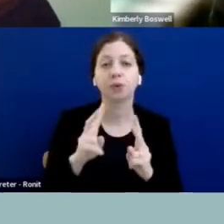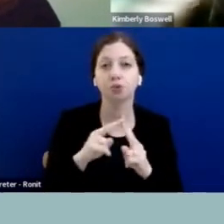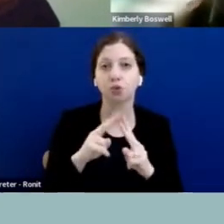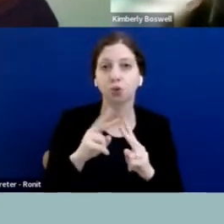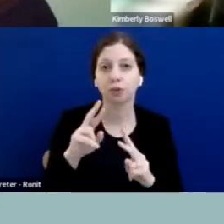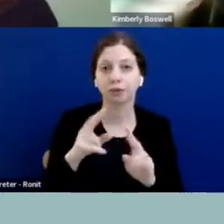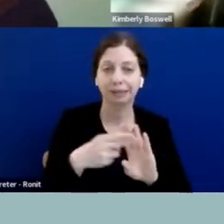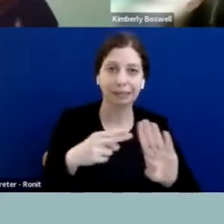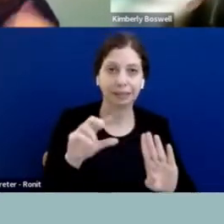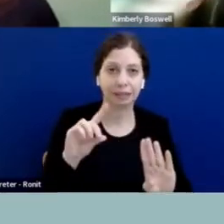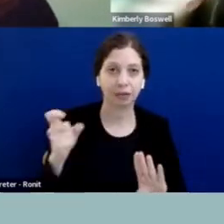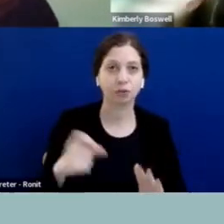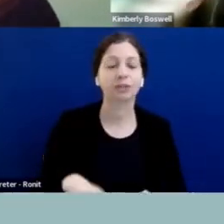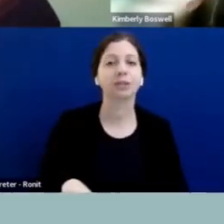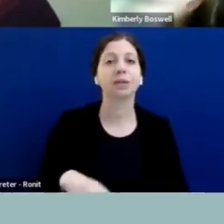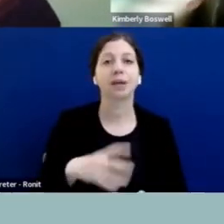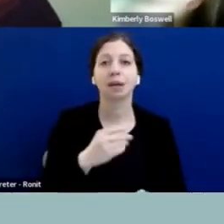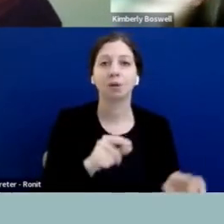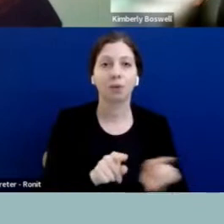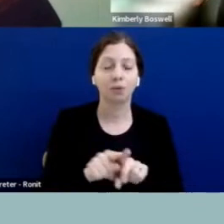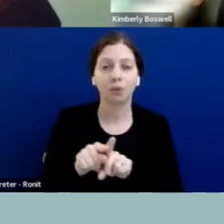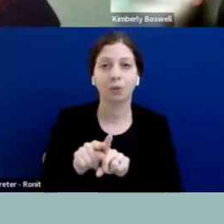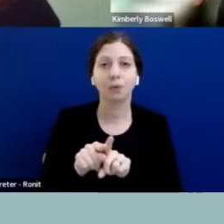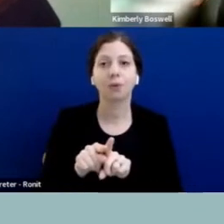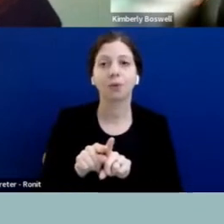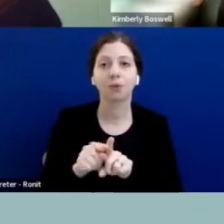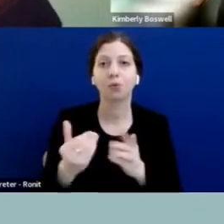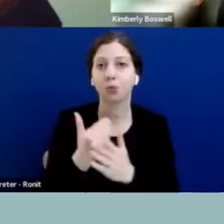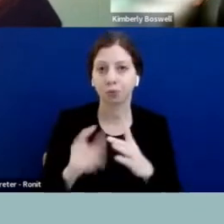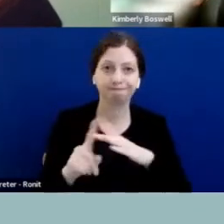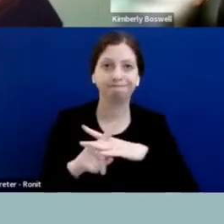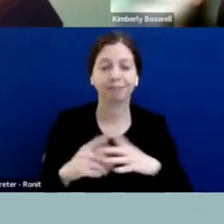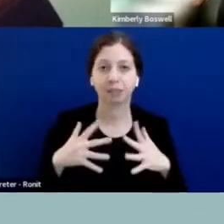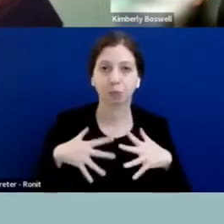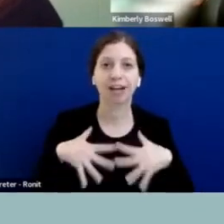diagnoses, and also new onset